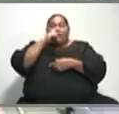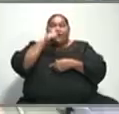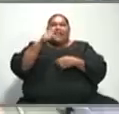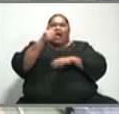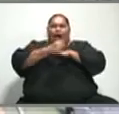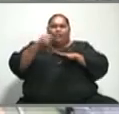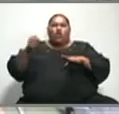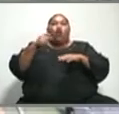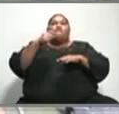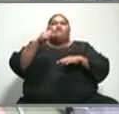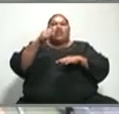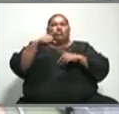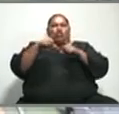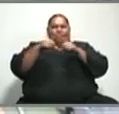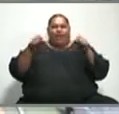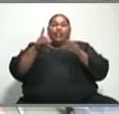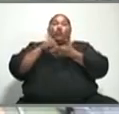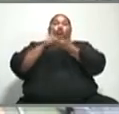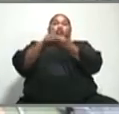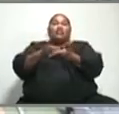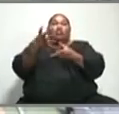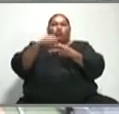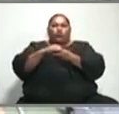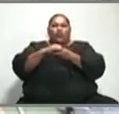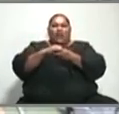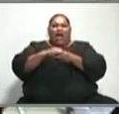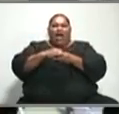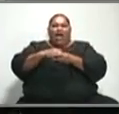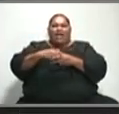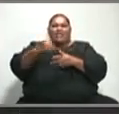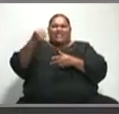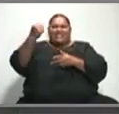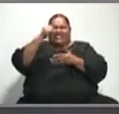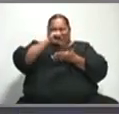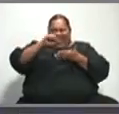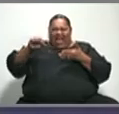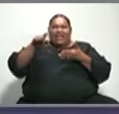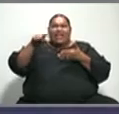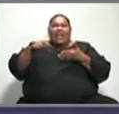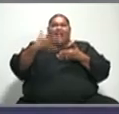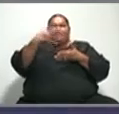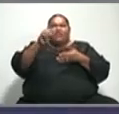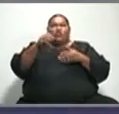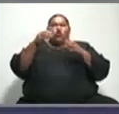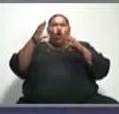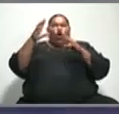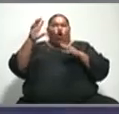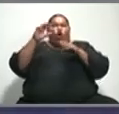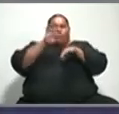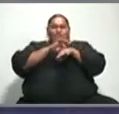Japan. The donation, which includes a CT scanner, 50 hospital beds, 8